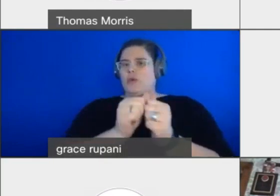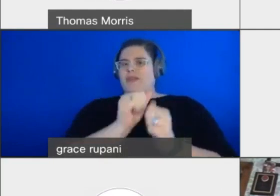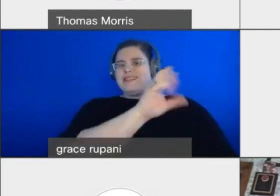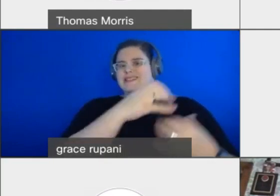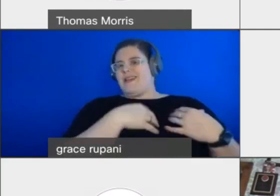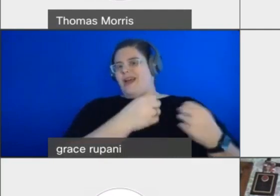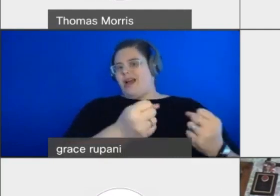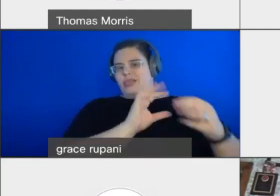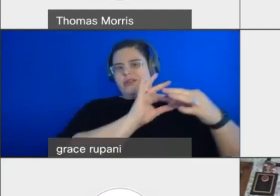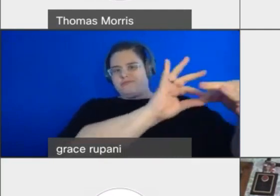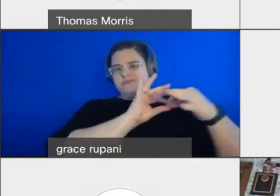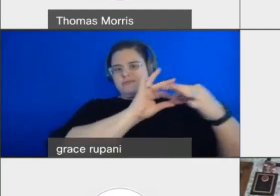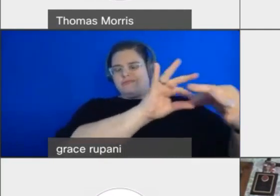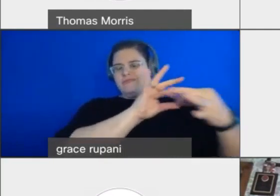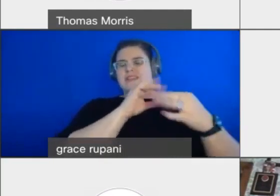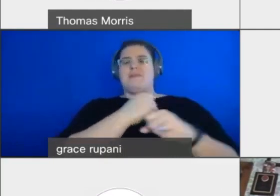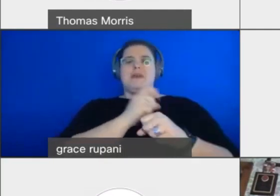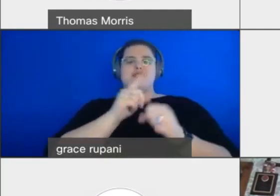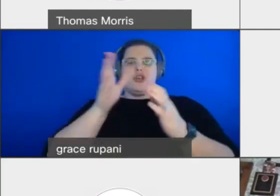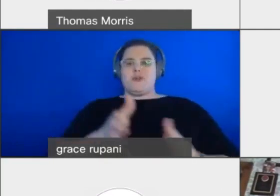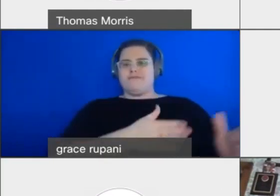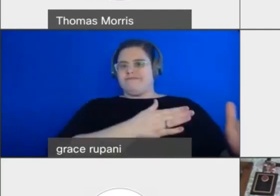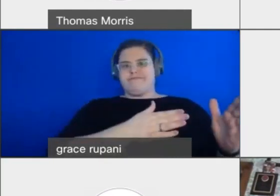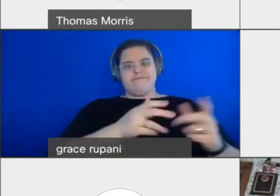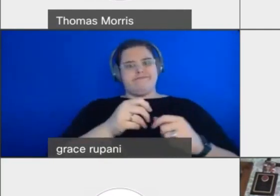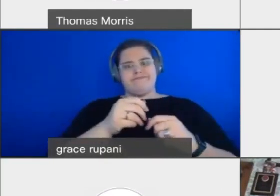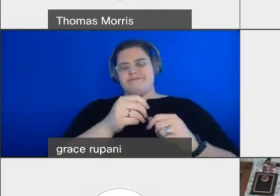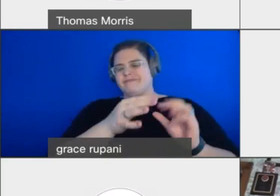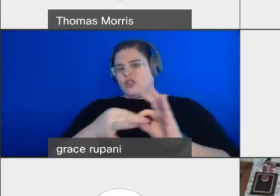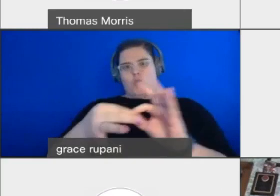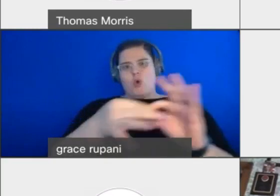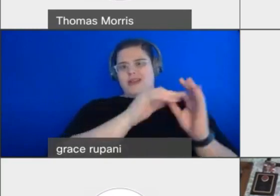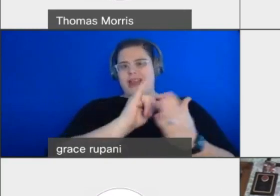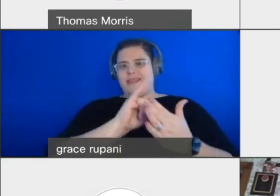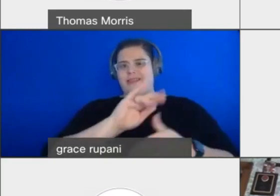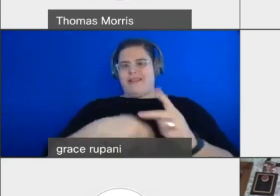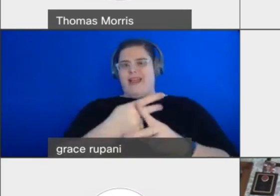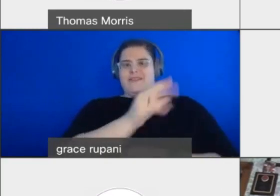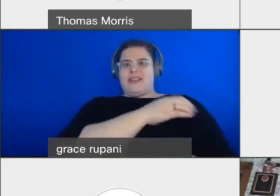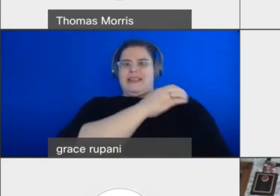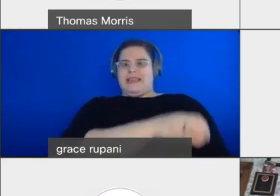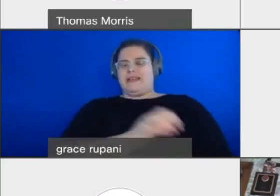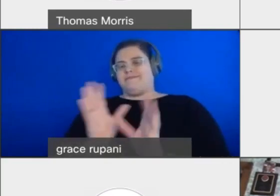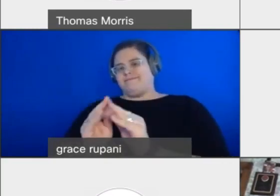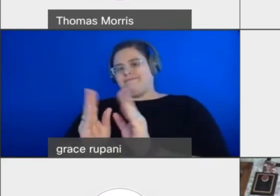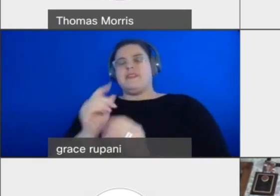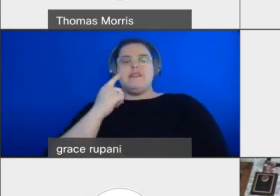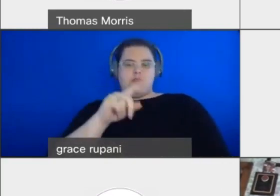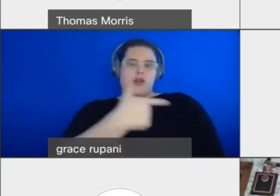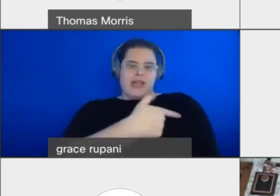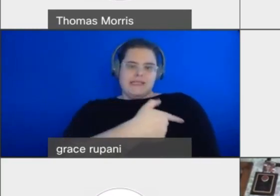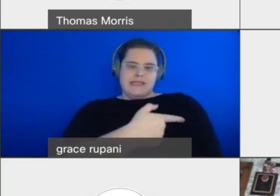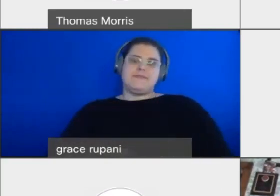there can be around those kinds of clinics for people. There